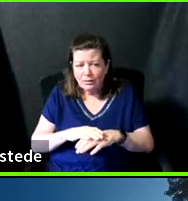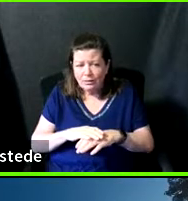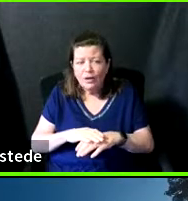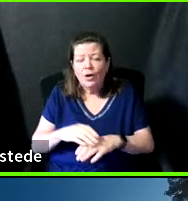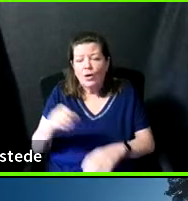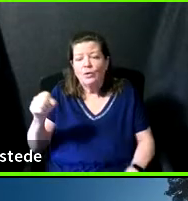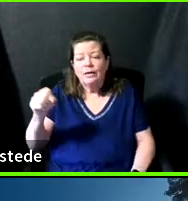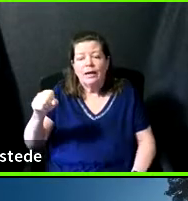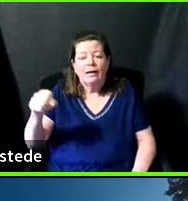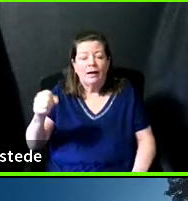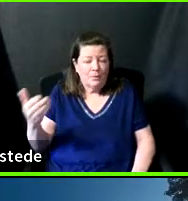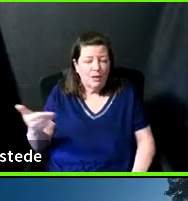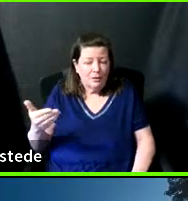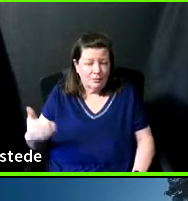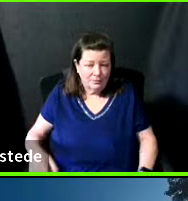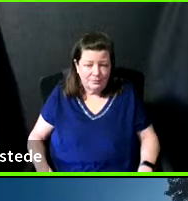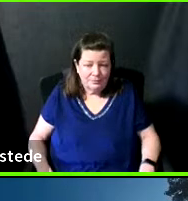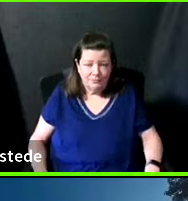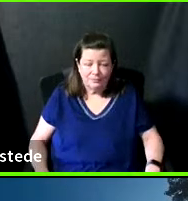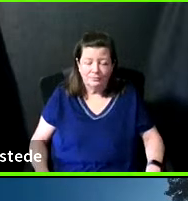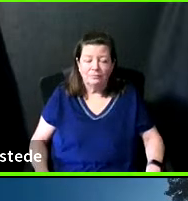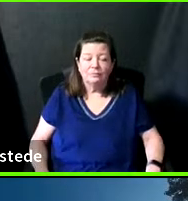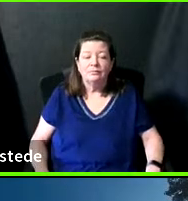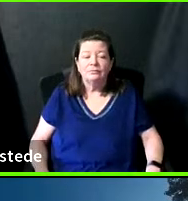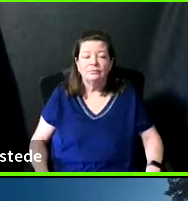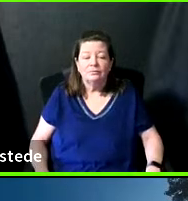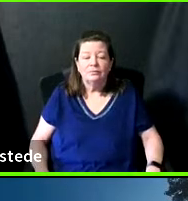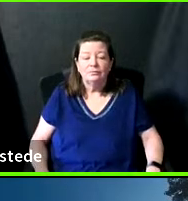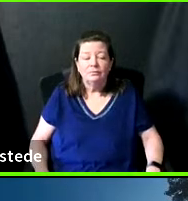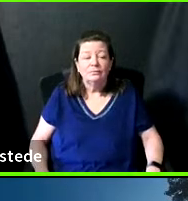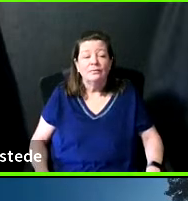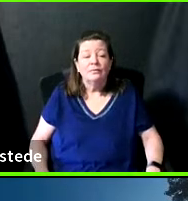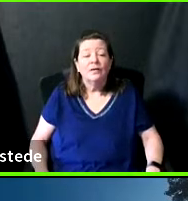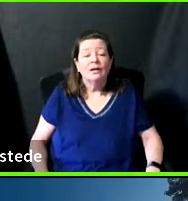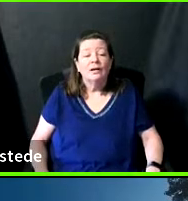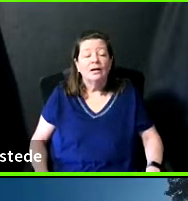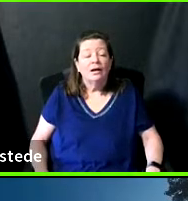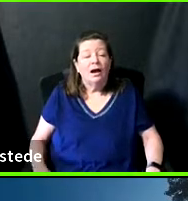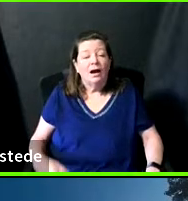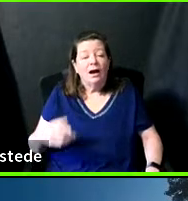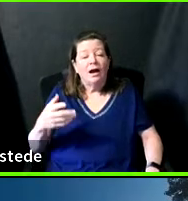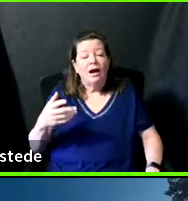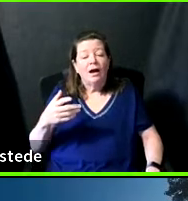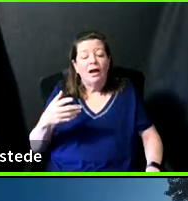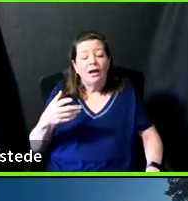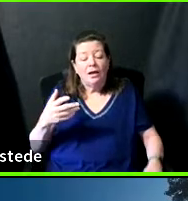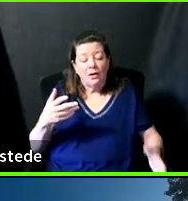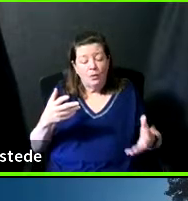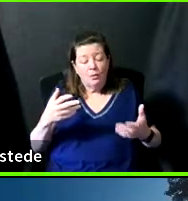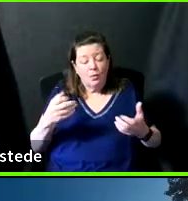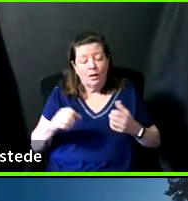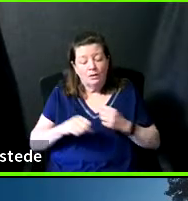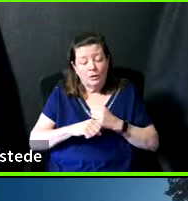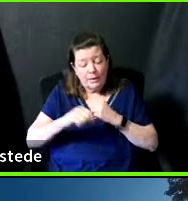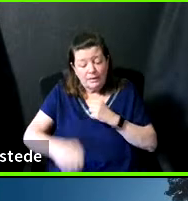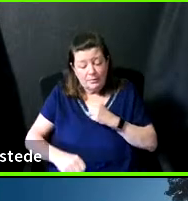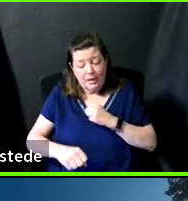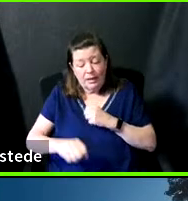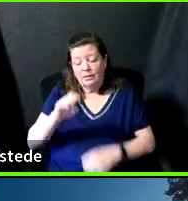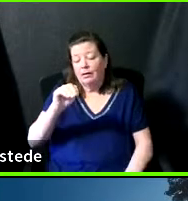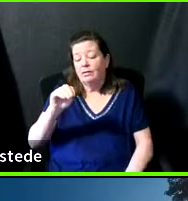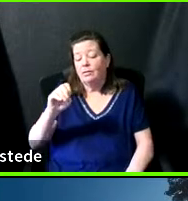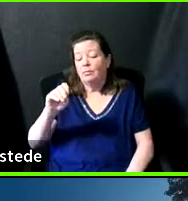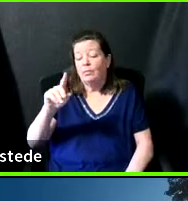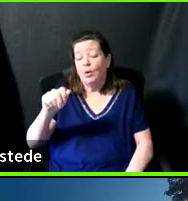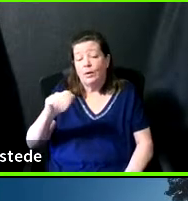yeah, I'm here. Okay. Yeah, I just wanted to go off of that Moda Center point, where